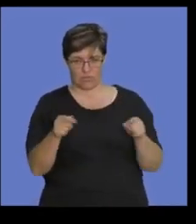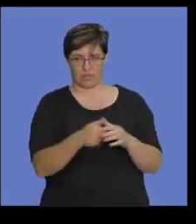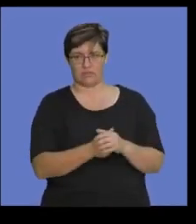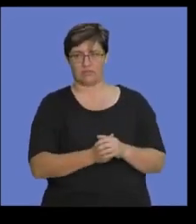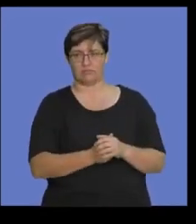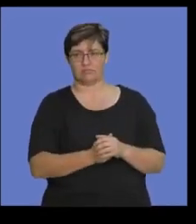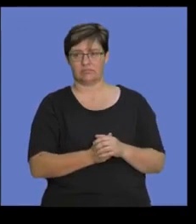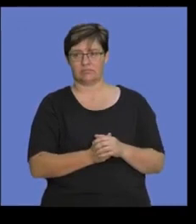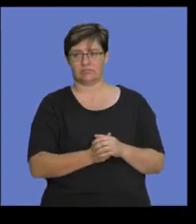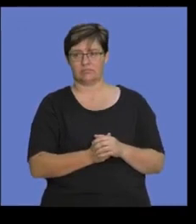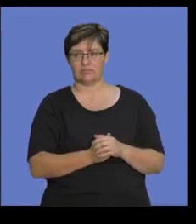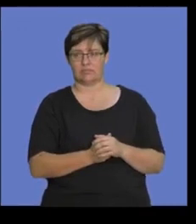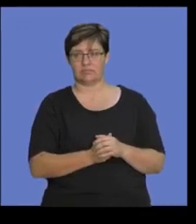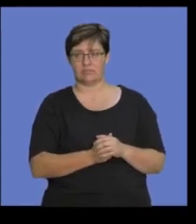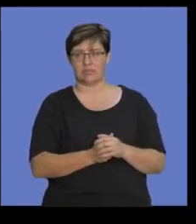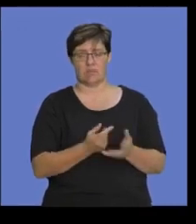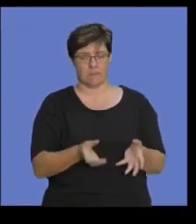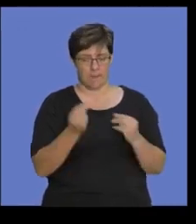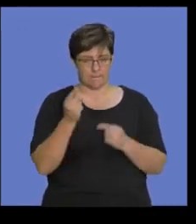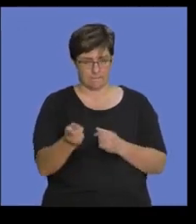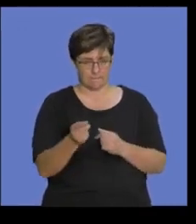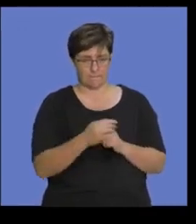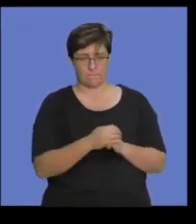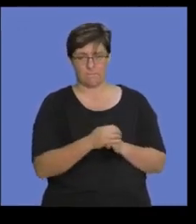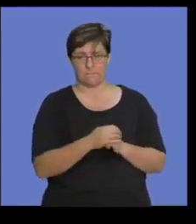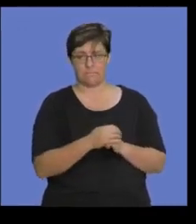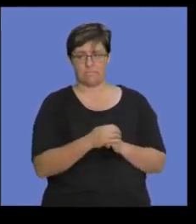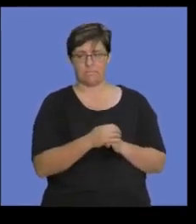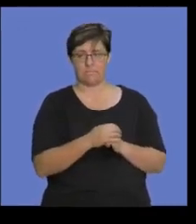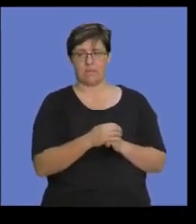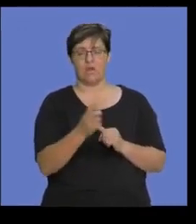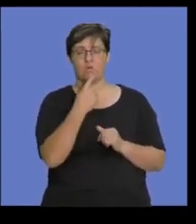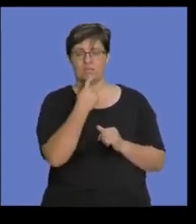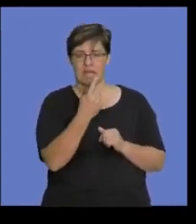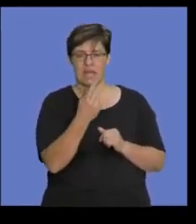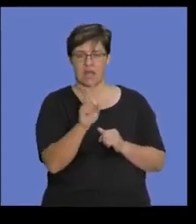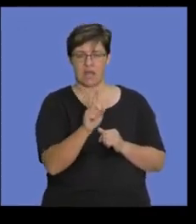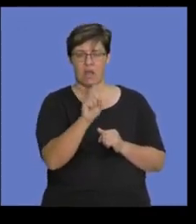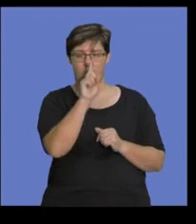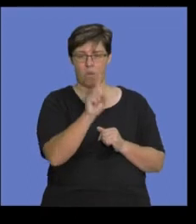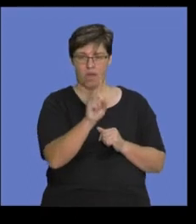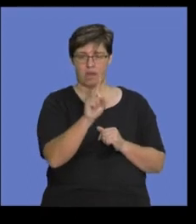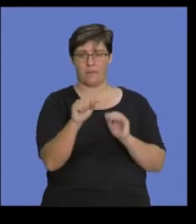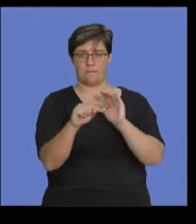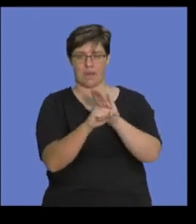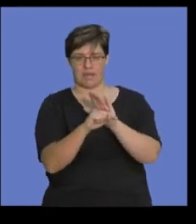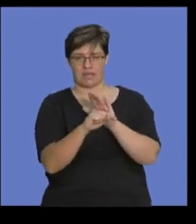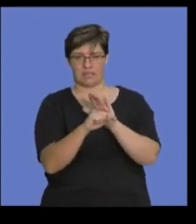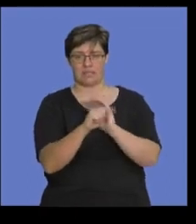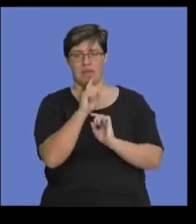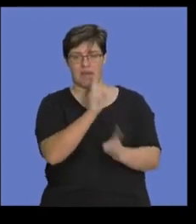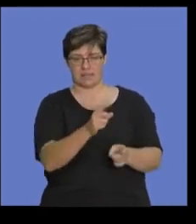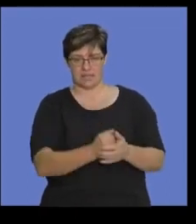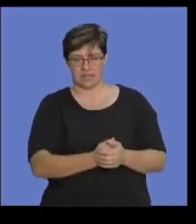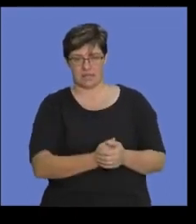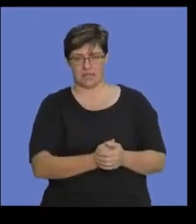divide by 4,500, I get that. And then I will need to say 1 minus